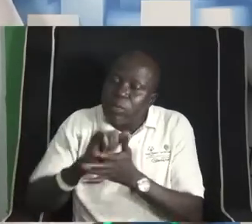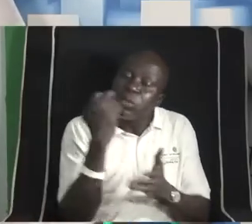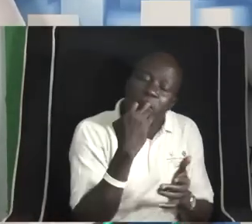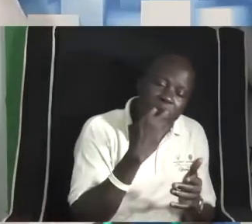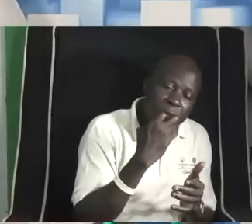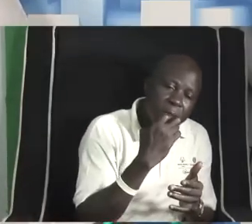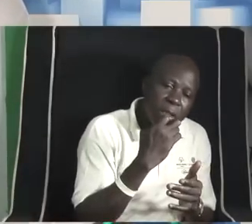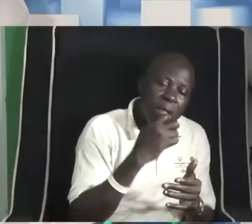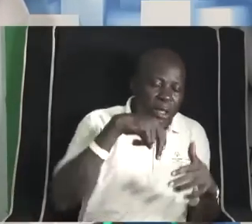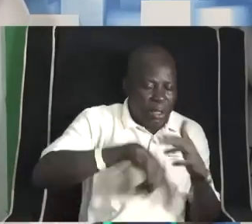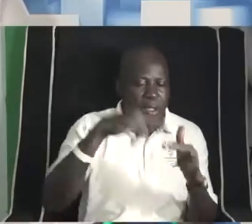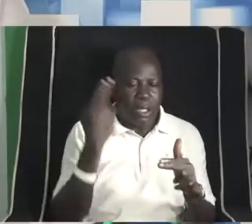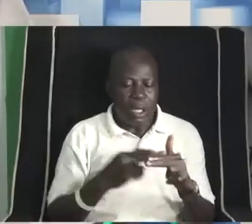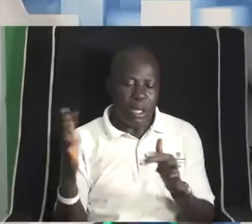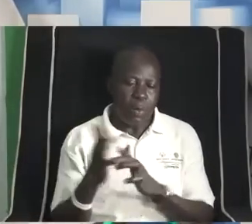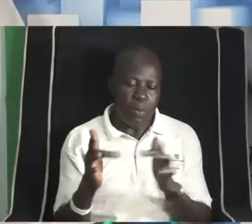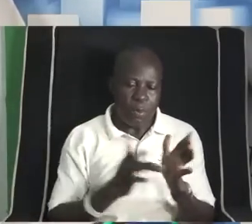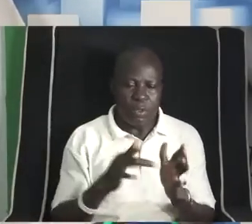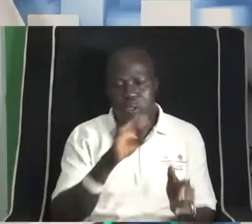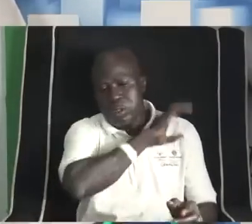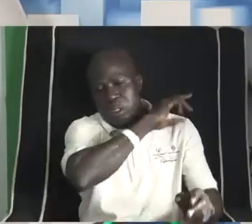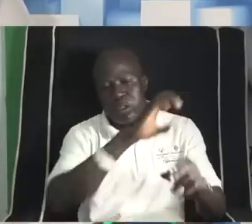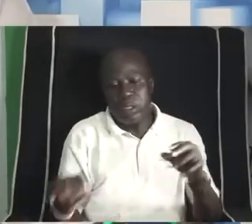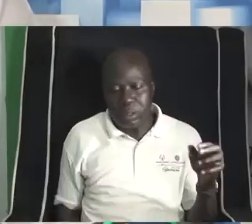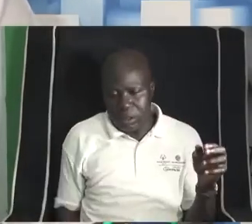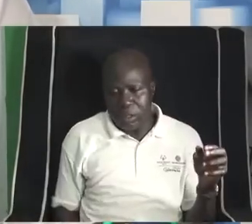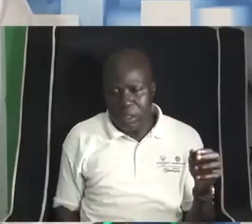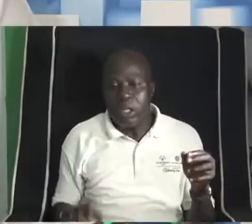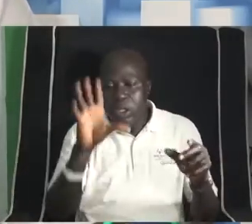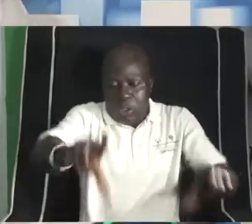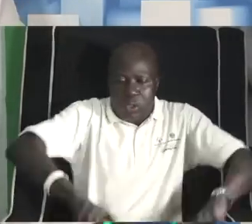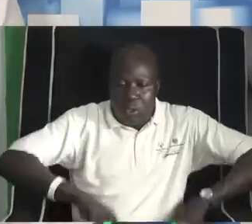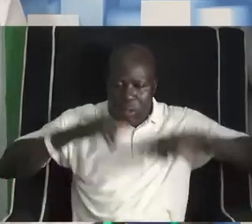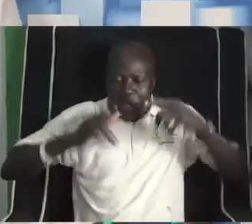speak as prophet in the name of Jesus Christ.